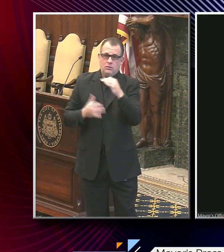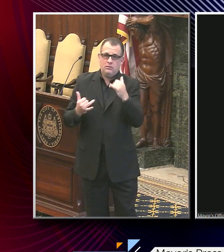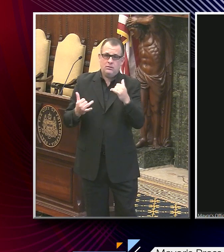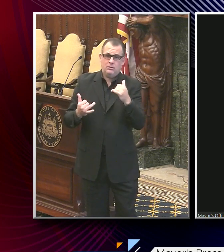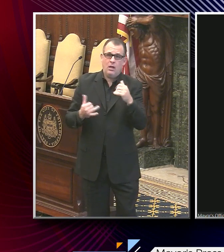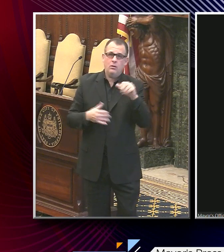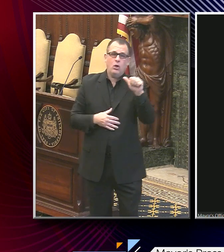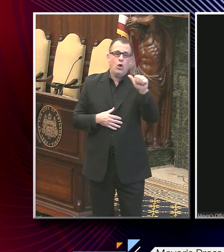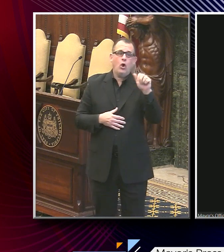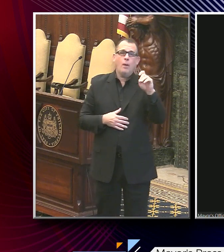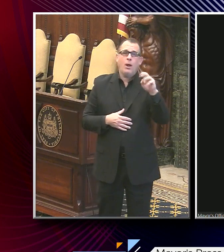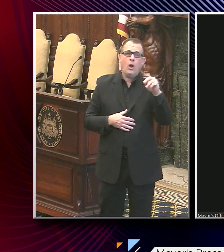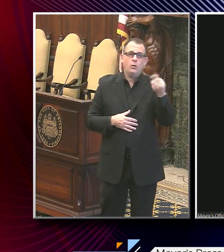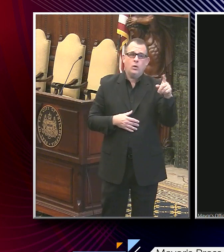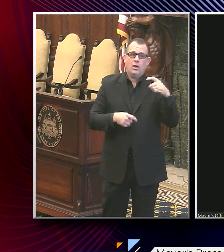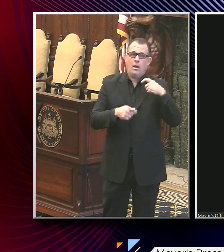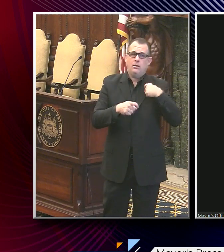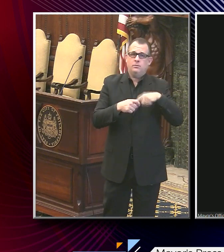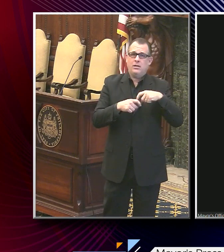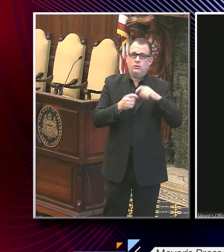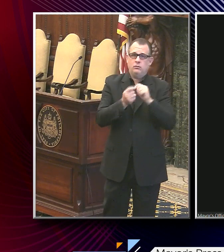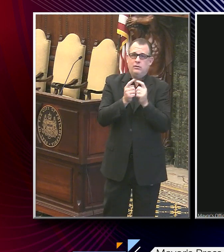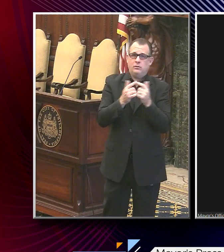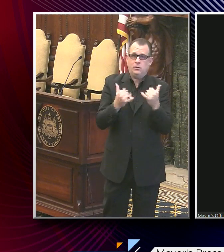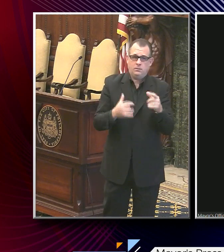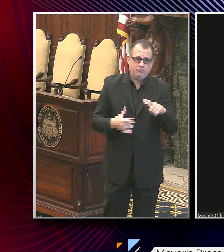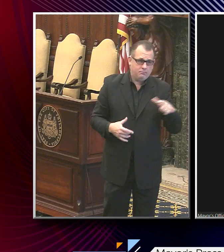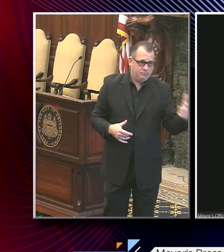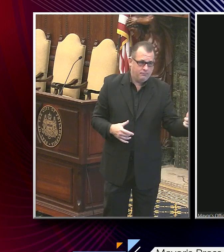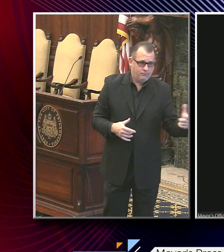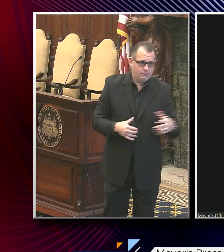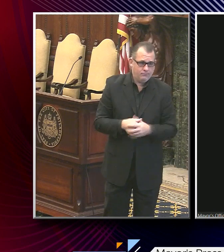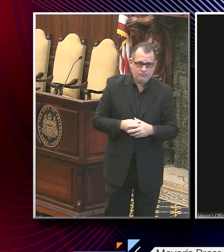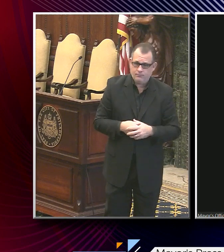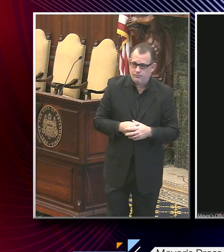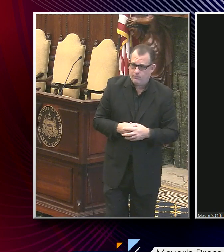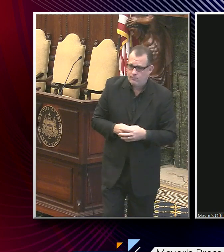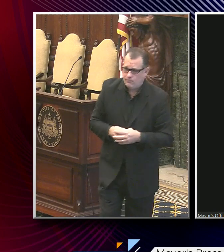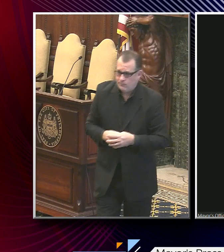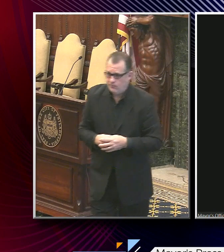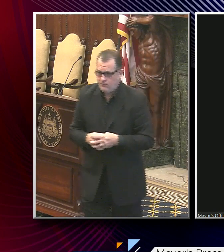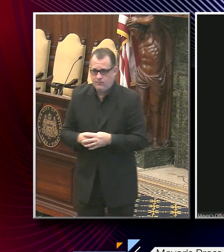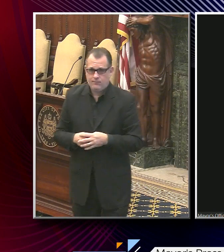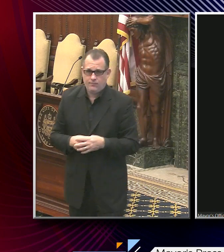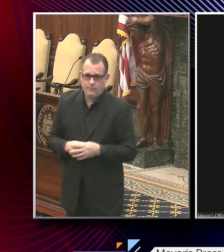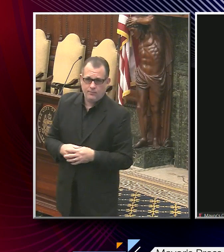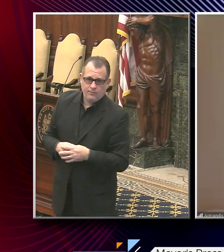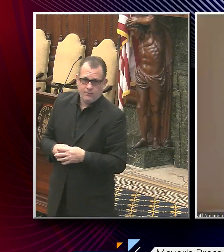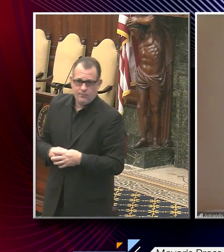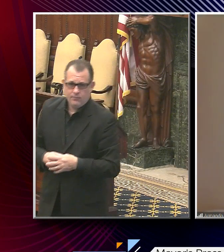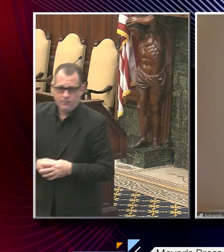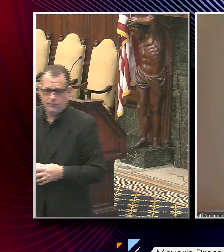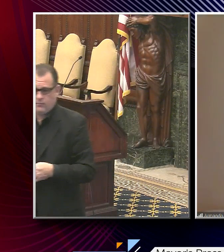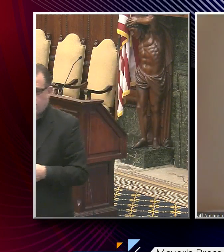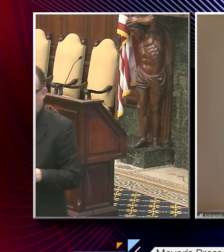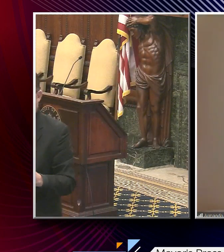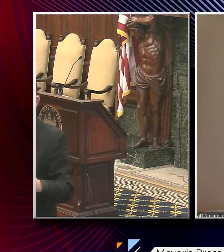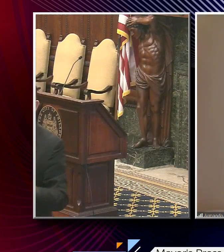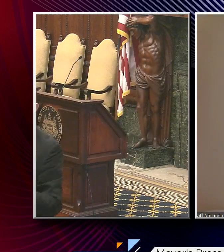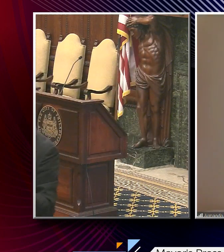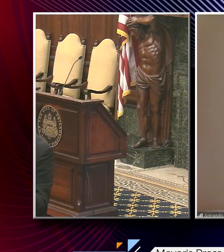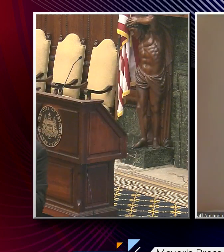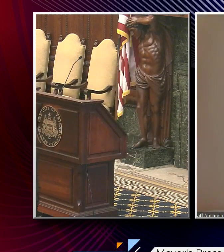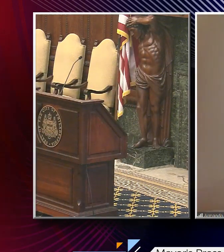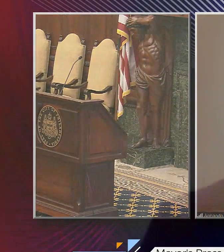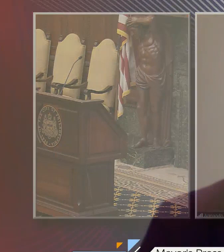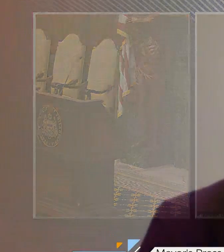for the Spanish language translation of the mayor's and Dr. Farley's remarks. Palabras del alcalde Jim Kenney para el